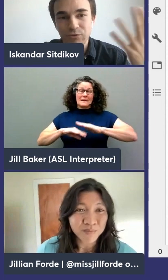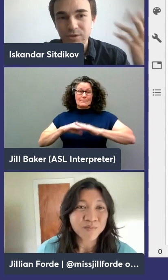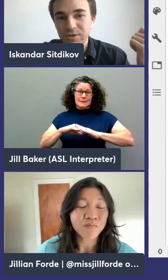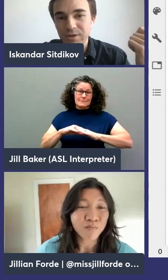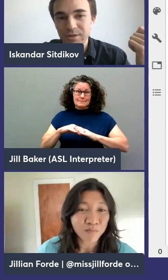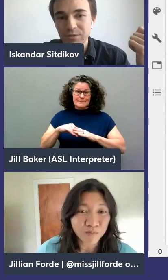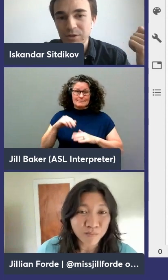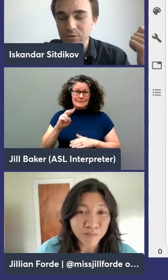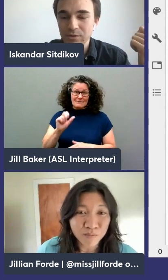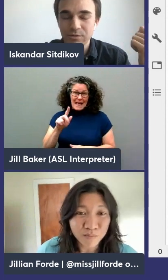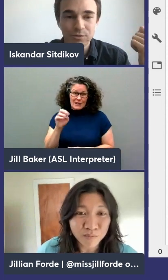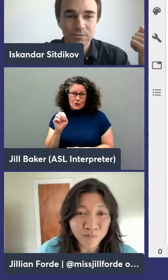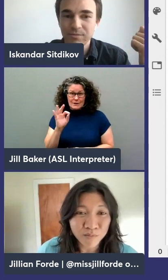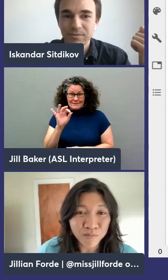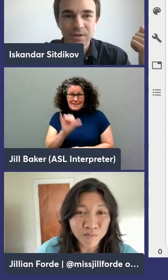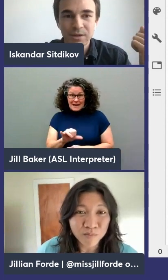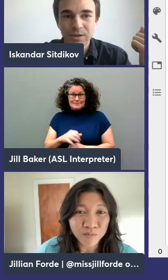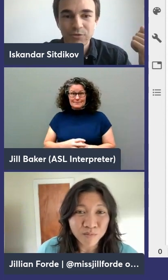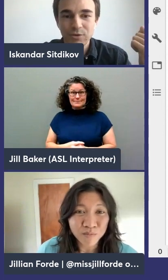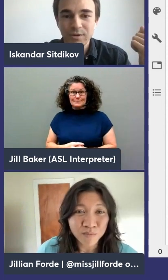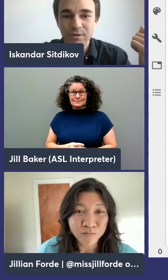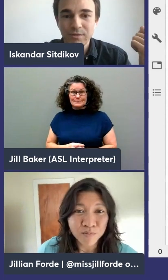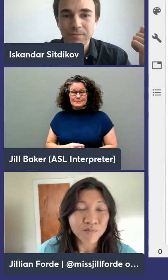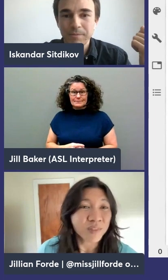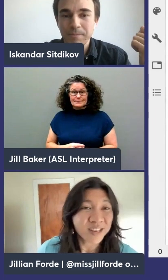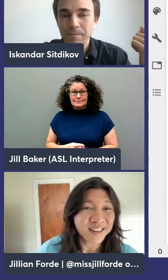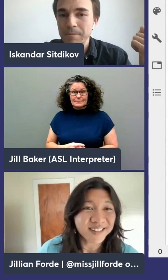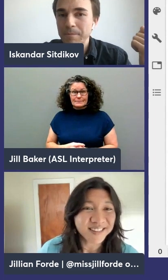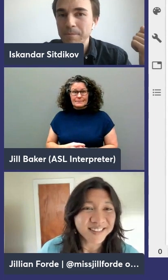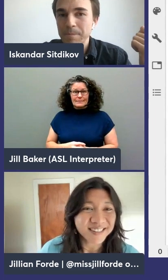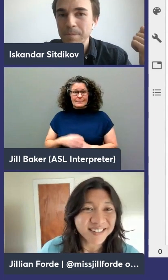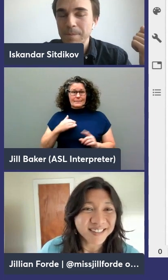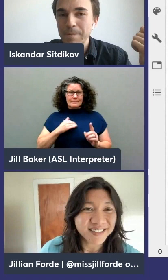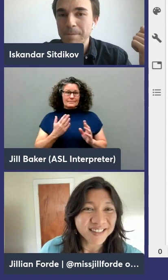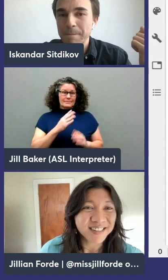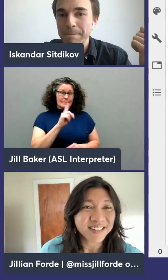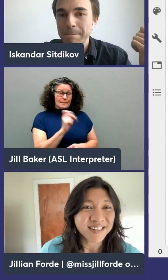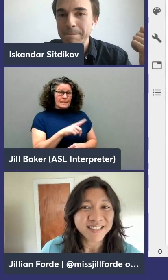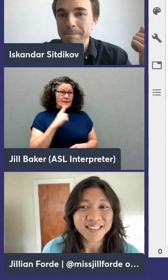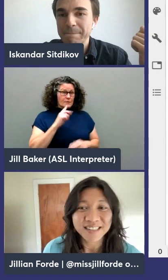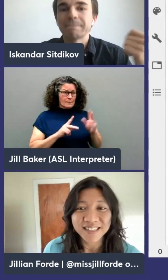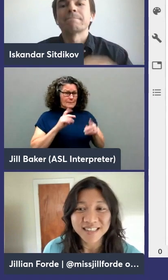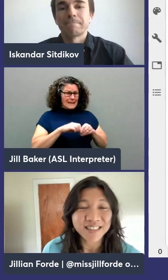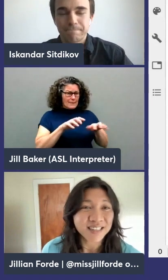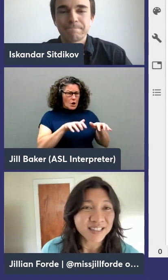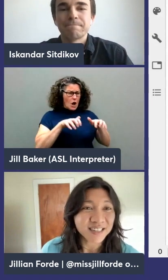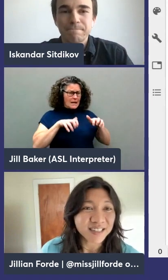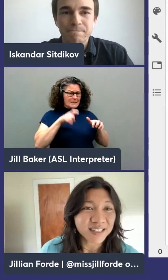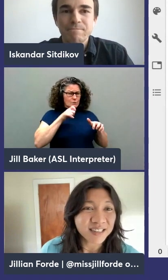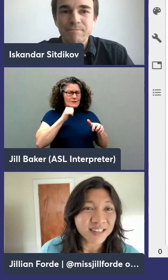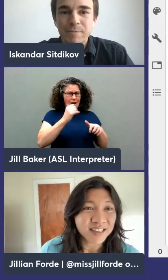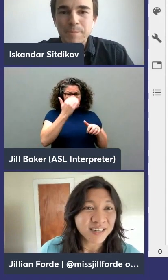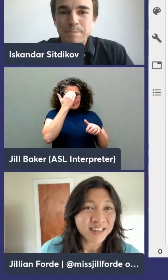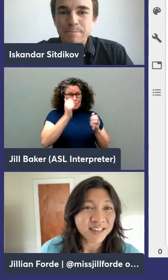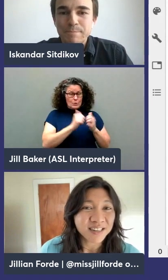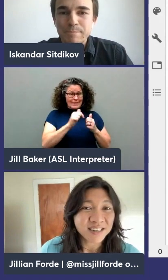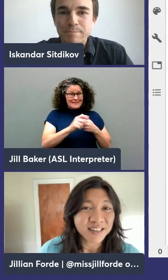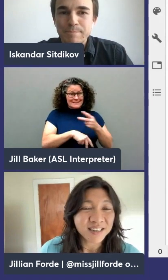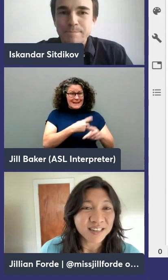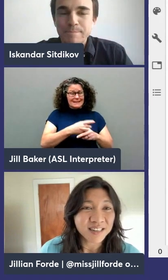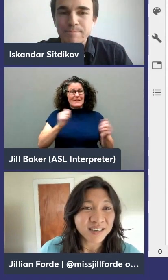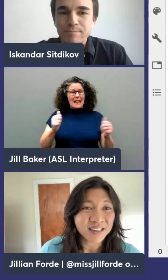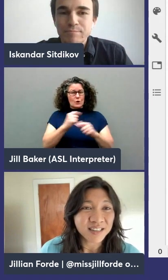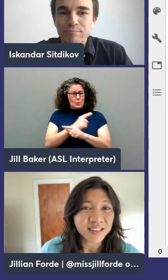of this Ising Hamiltonian. So if you run it, quick for the folks in the audience who might not be familiar with this type of